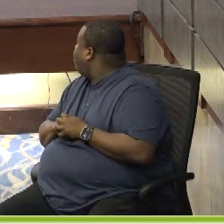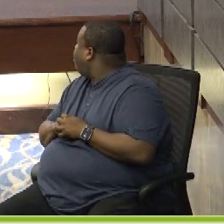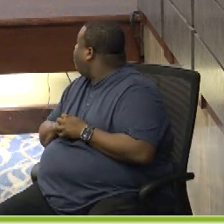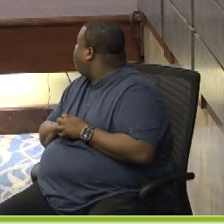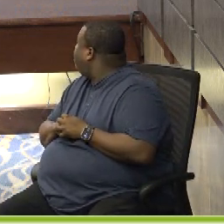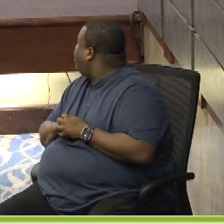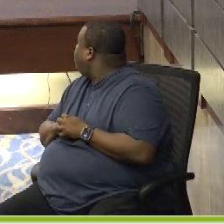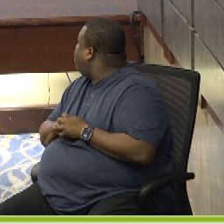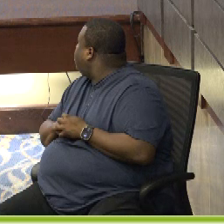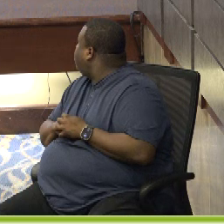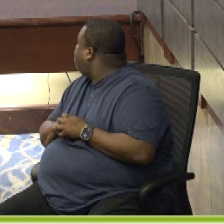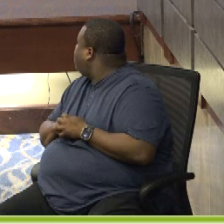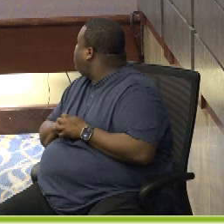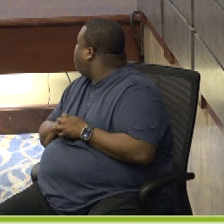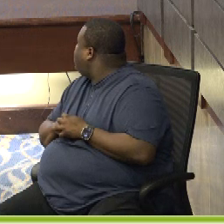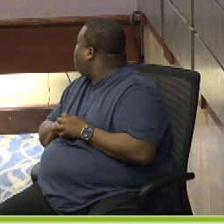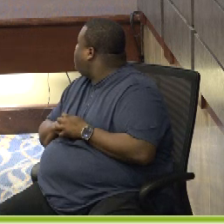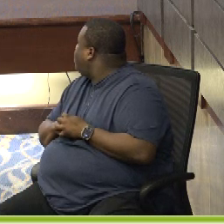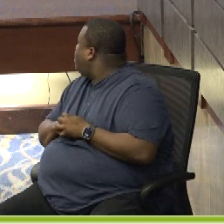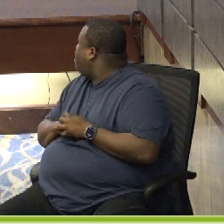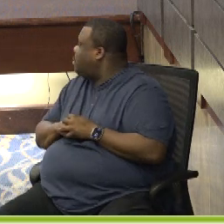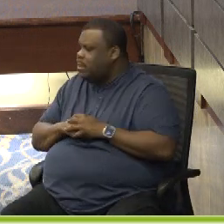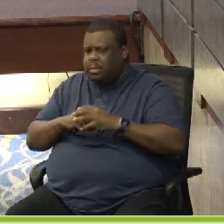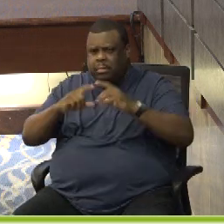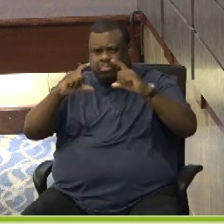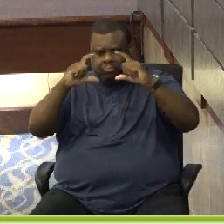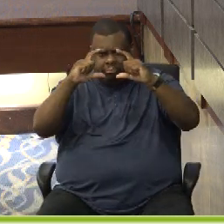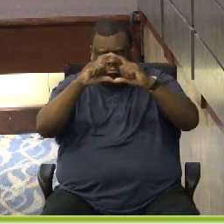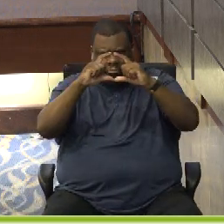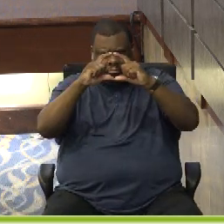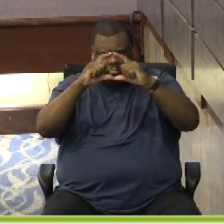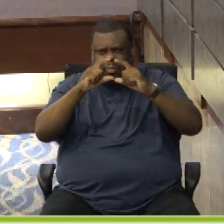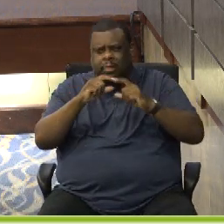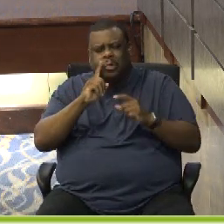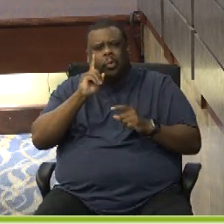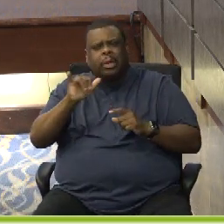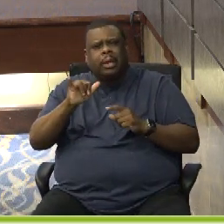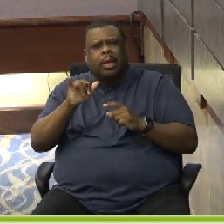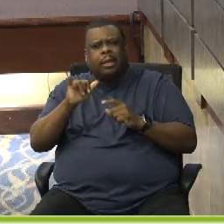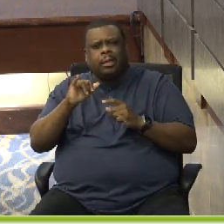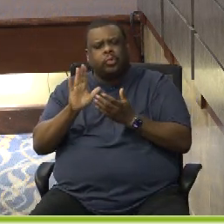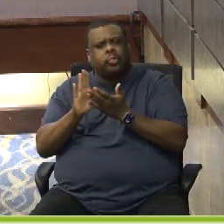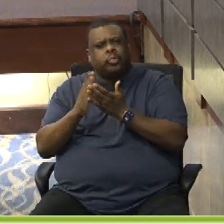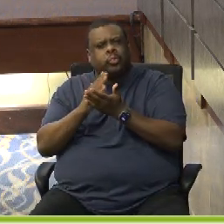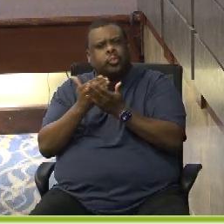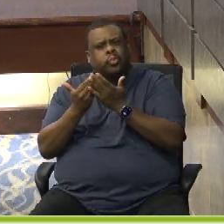of heritage, they have an official feeling to them, but they also feel modern and friendly in their appearance.